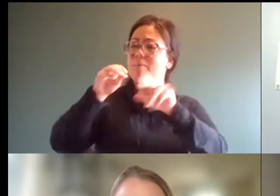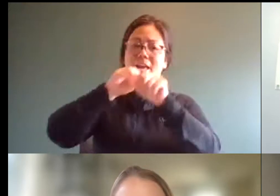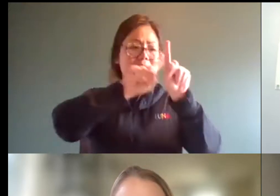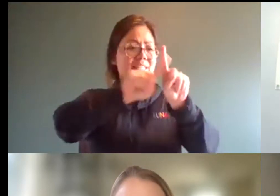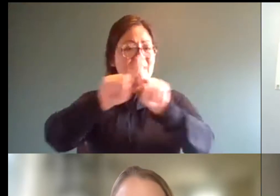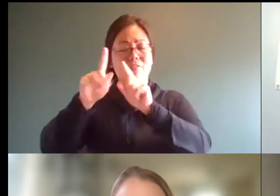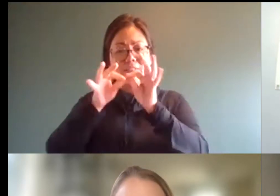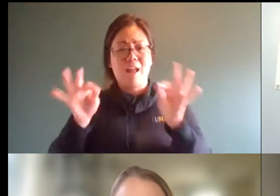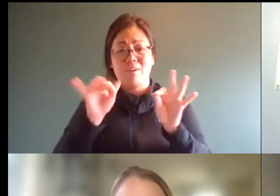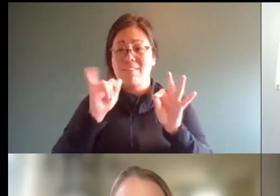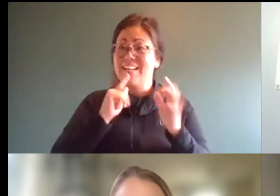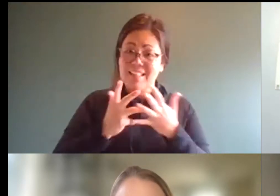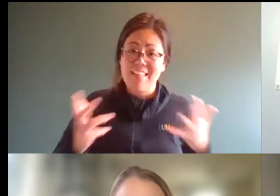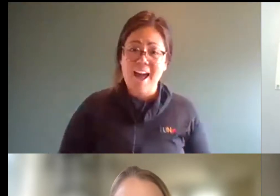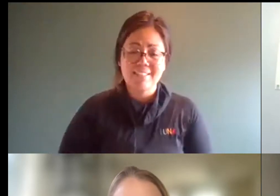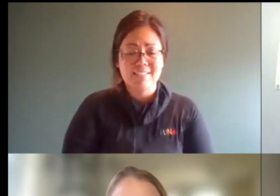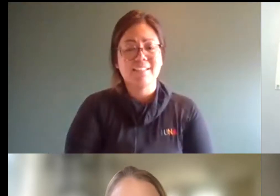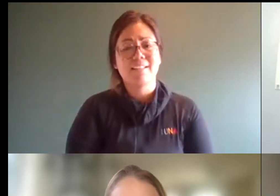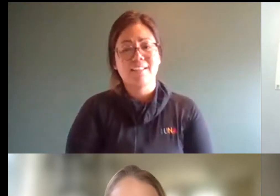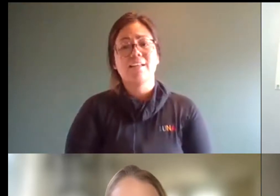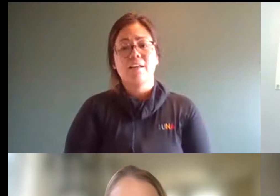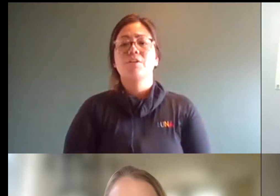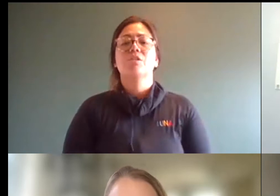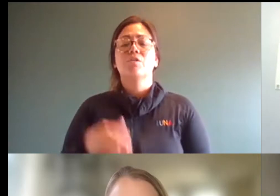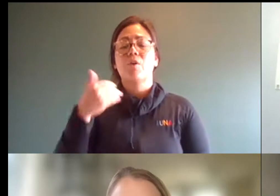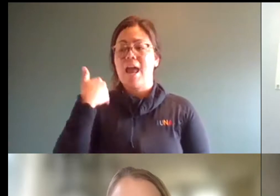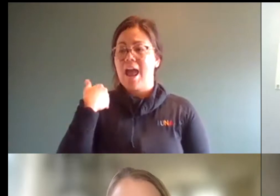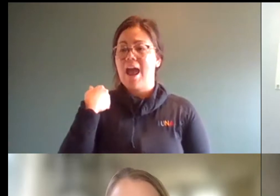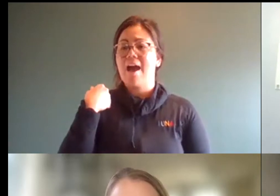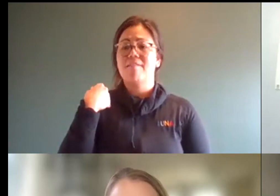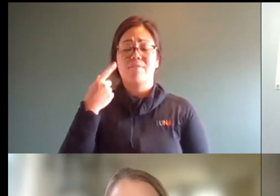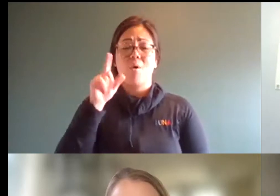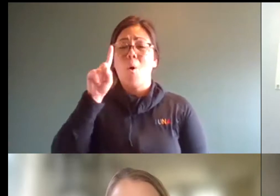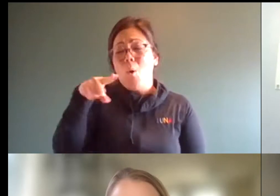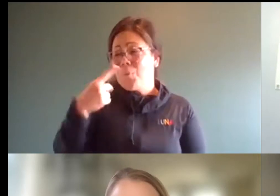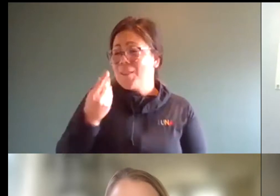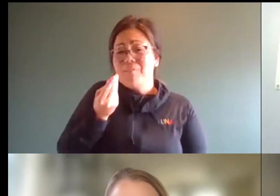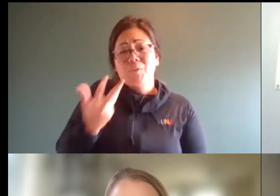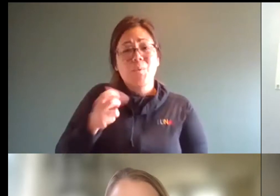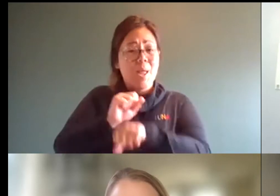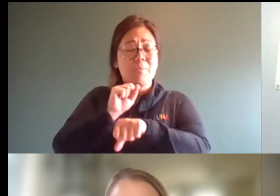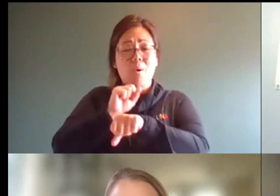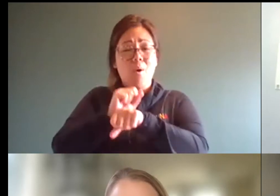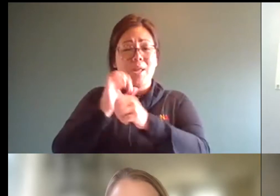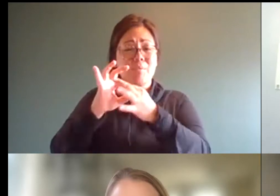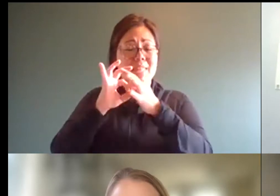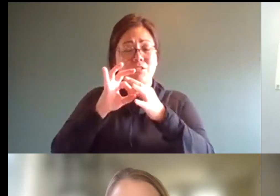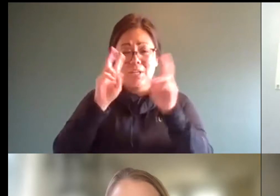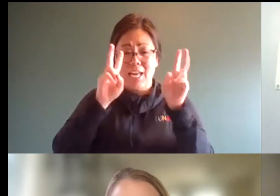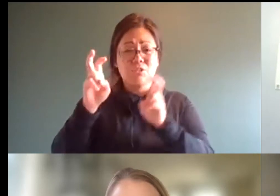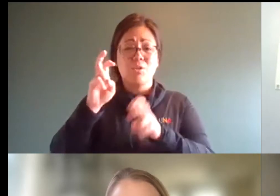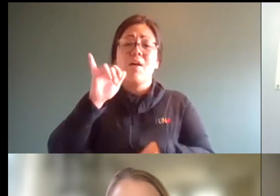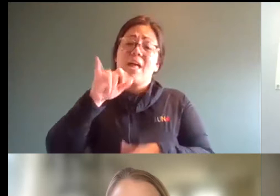spoken. That's a lot. And to have as few employee relations issues as we have is just a testament to people